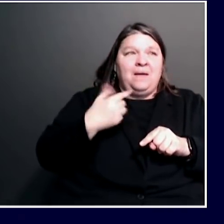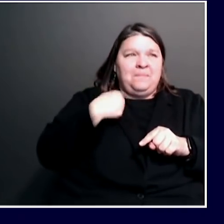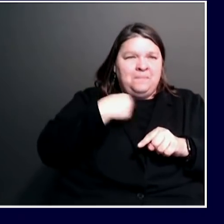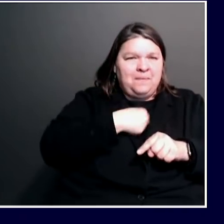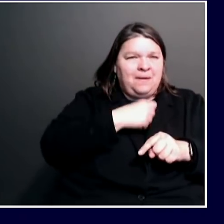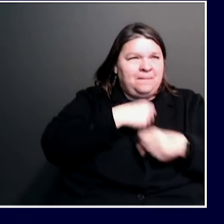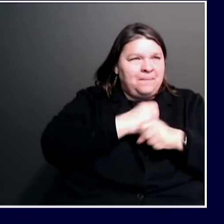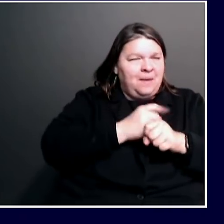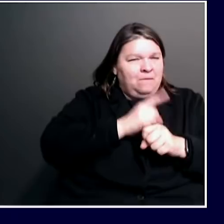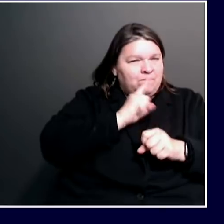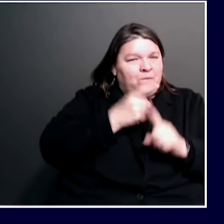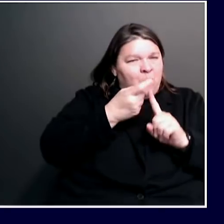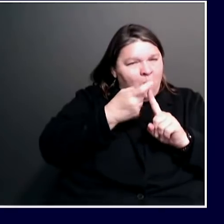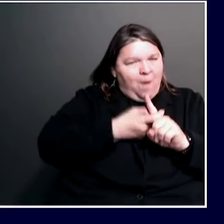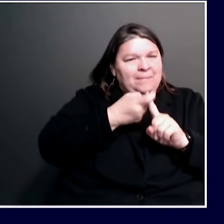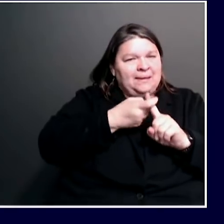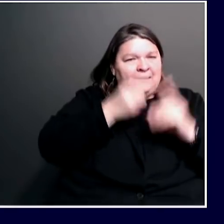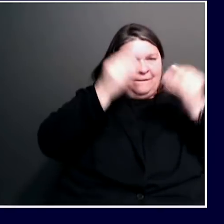process.